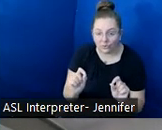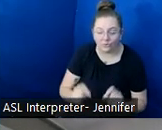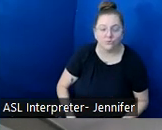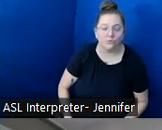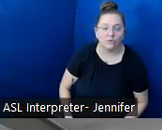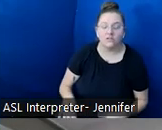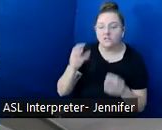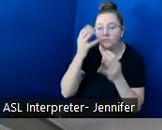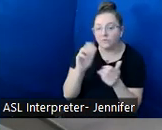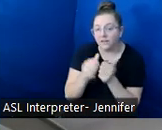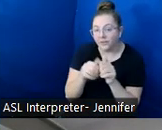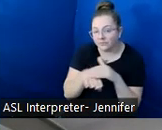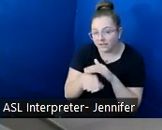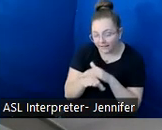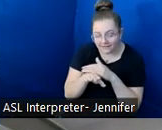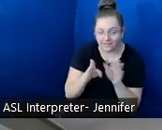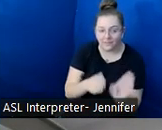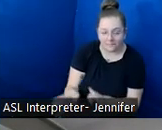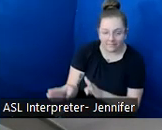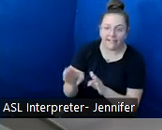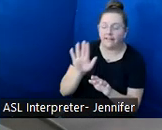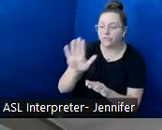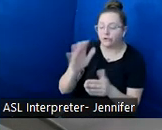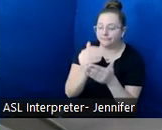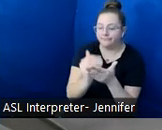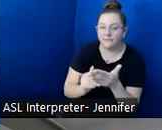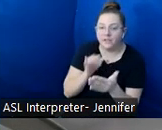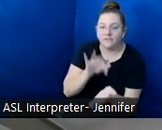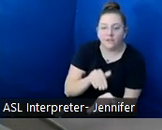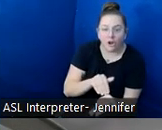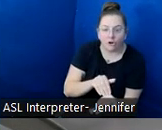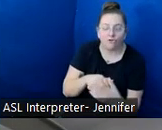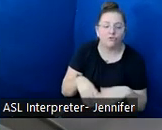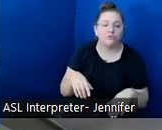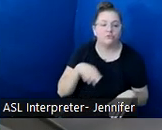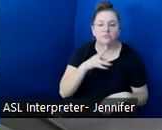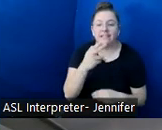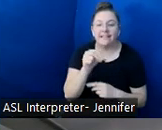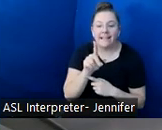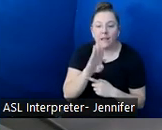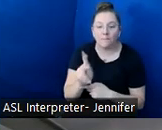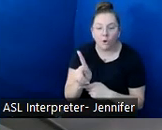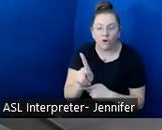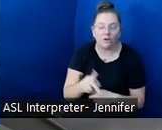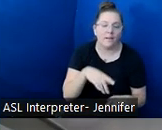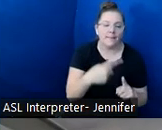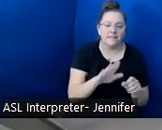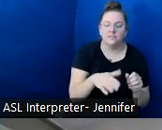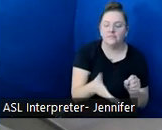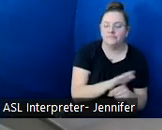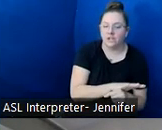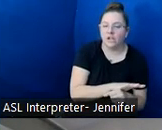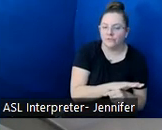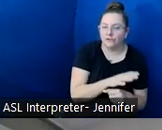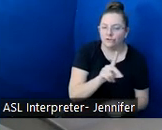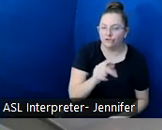to access the health plan's provider directory, the member handbook, and the formulary, which are a list of covered drugs.